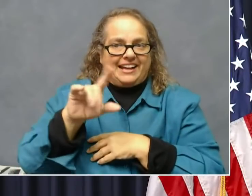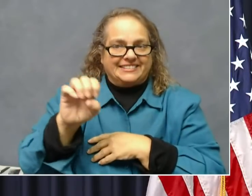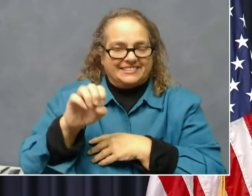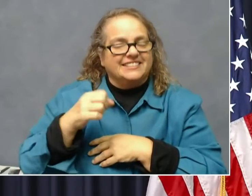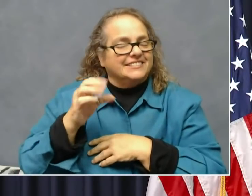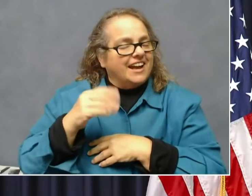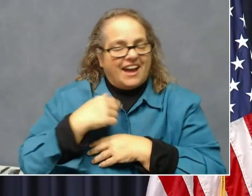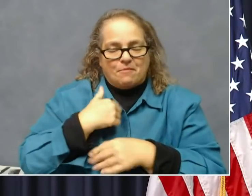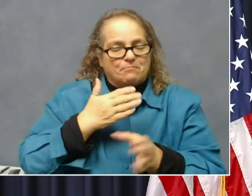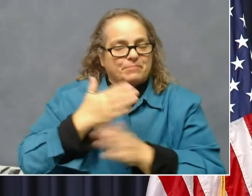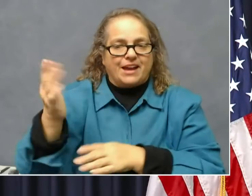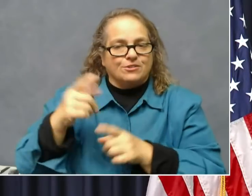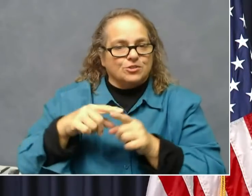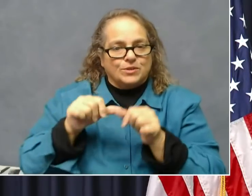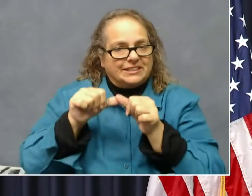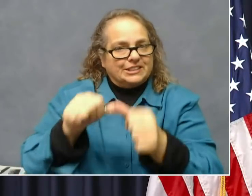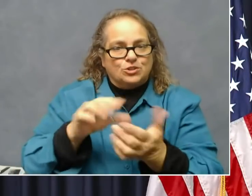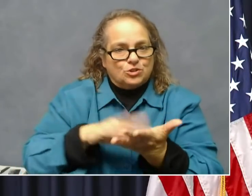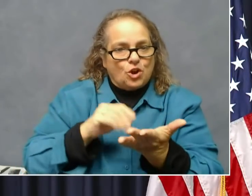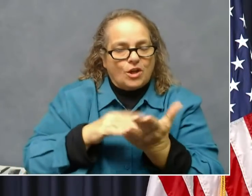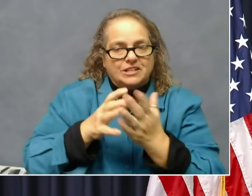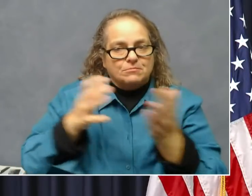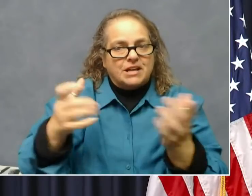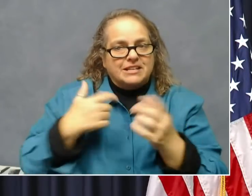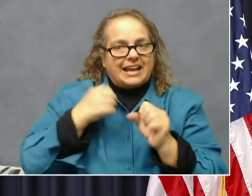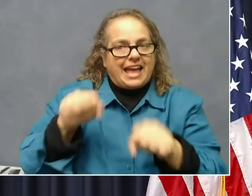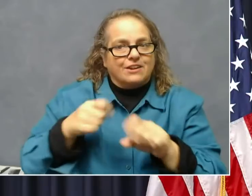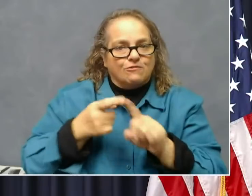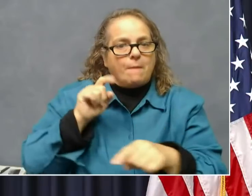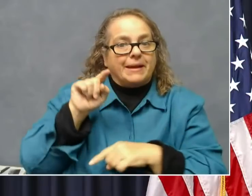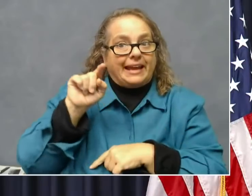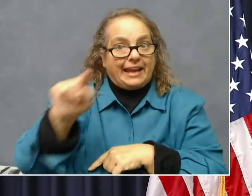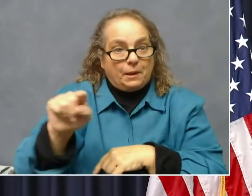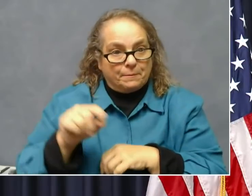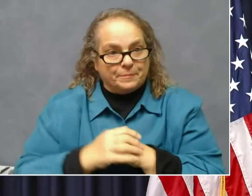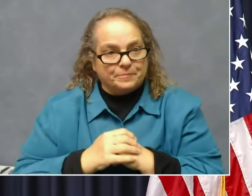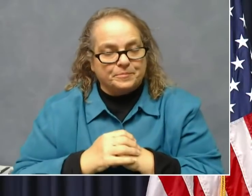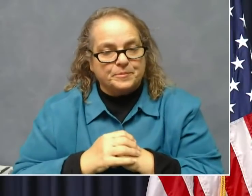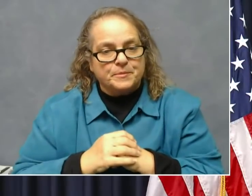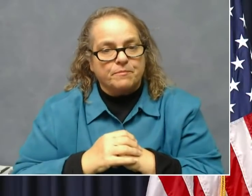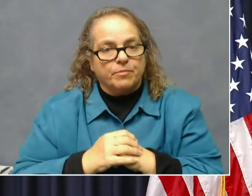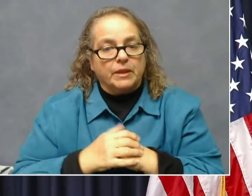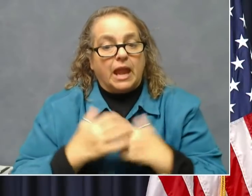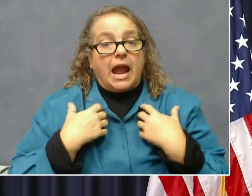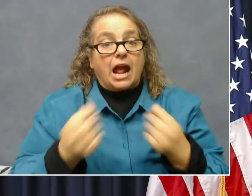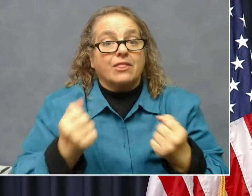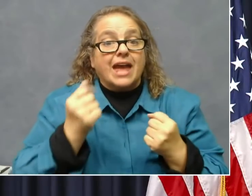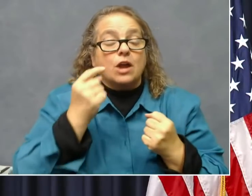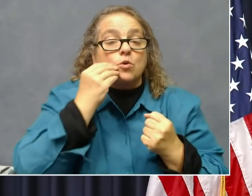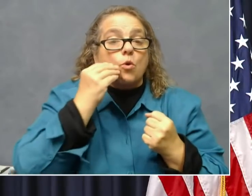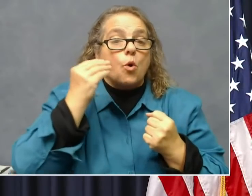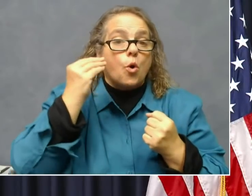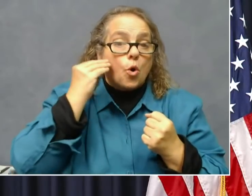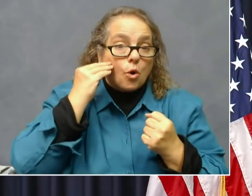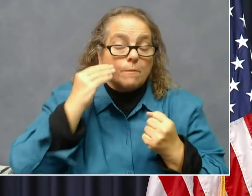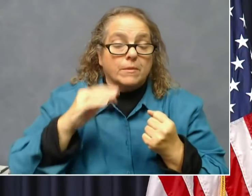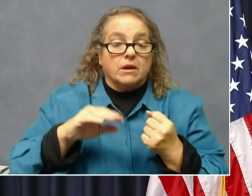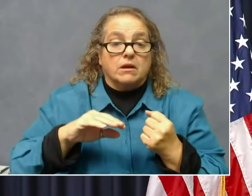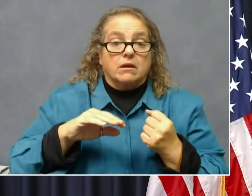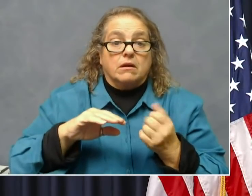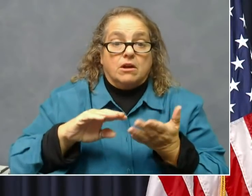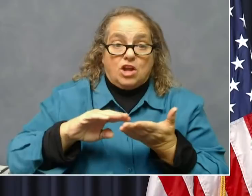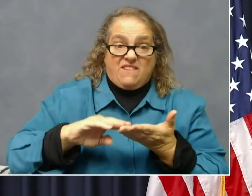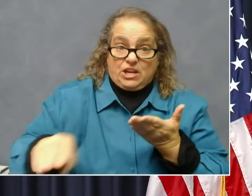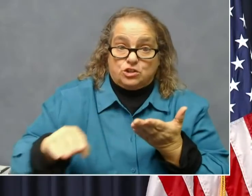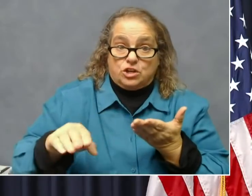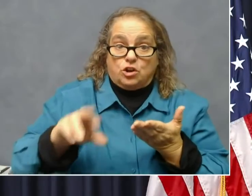him. All right, the Healthy at Home Eviction Relief Fund is closed to applications. We had to close it today at